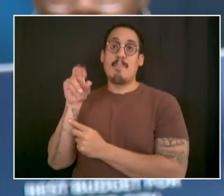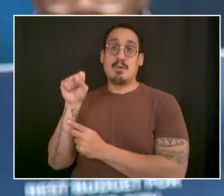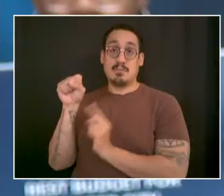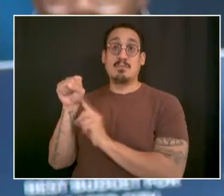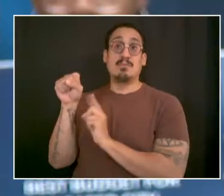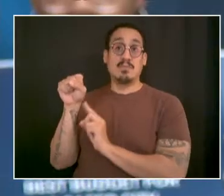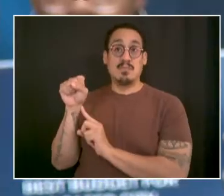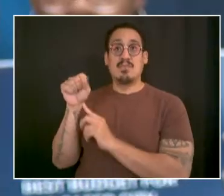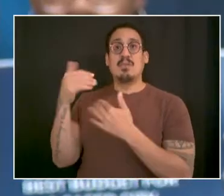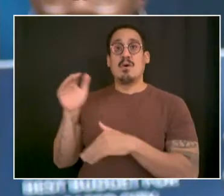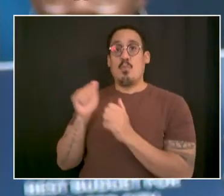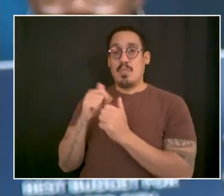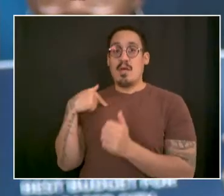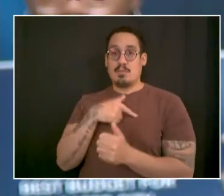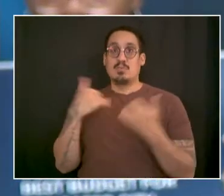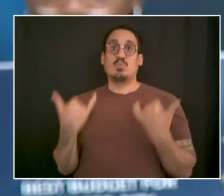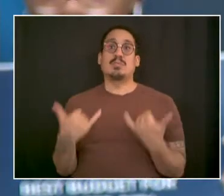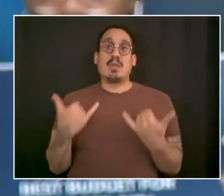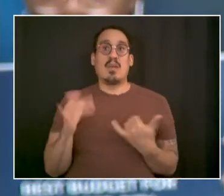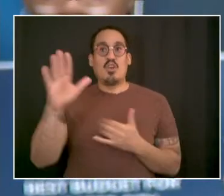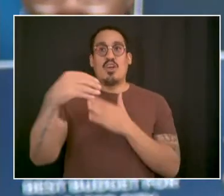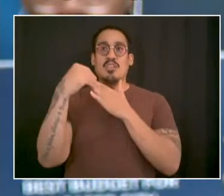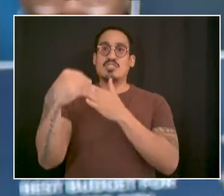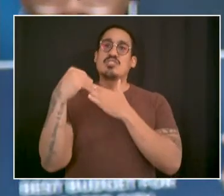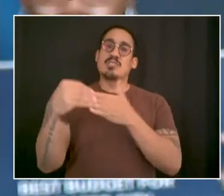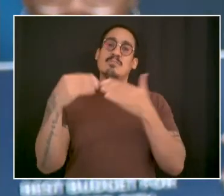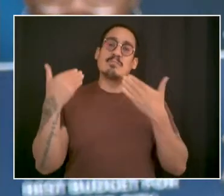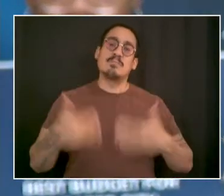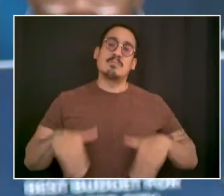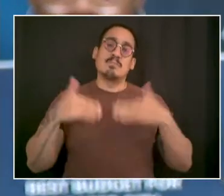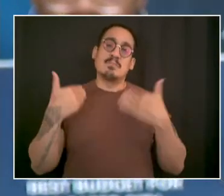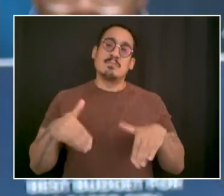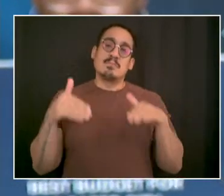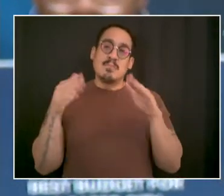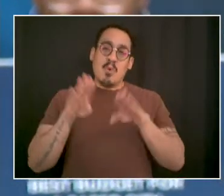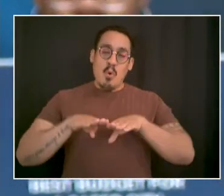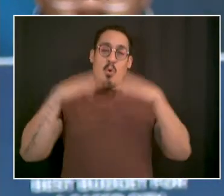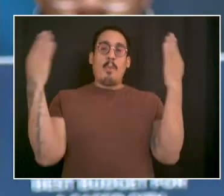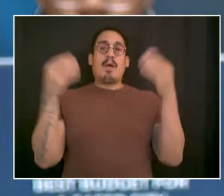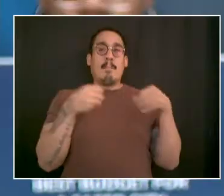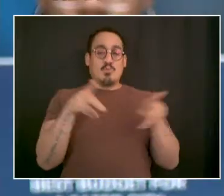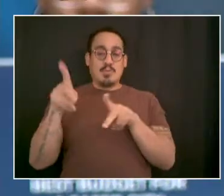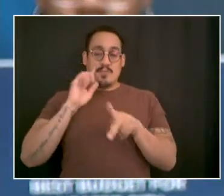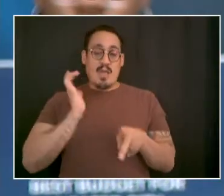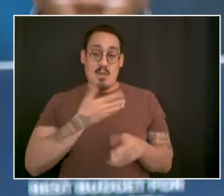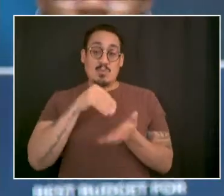our schools and create opportunities for all of our students. Thank you very much.